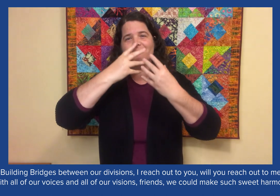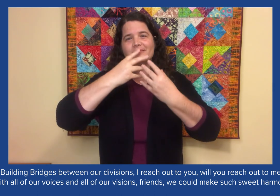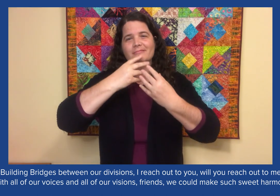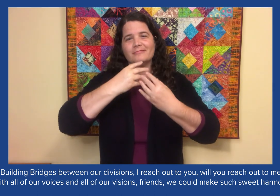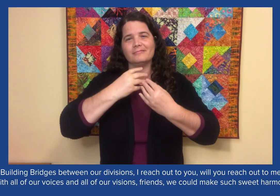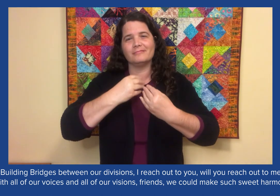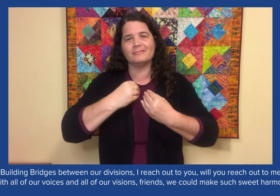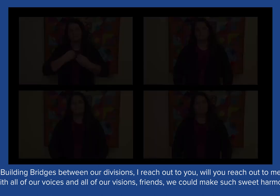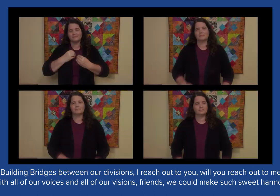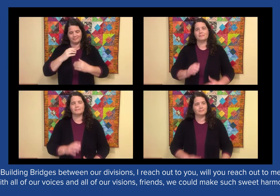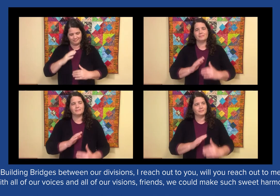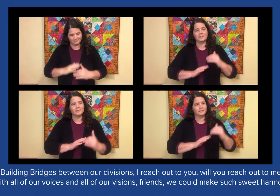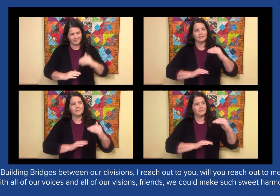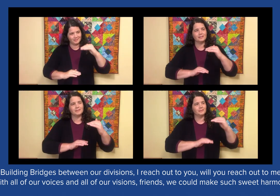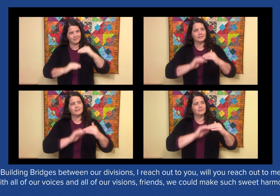harmony.